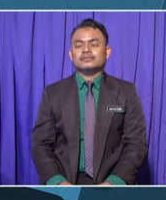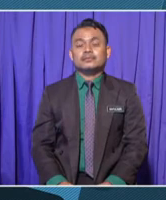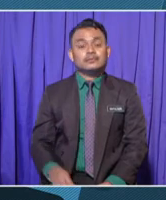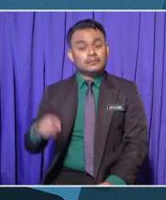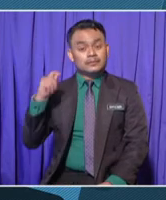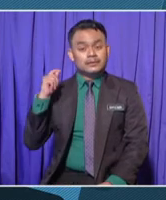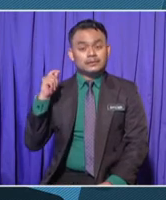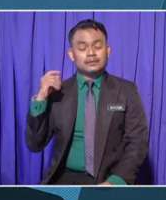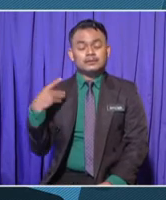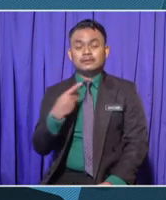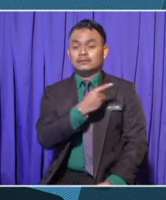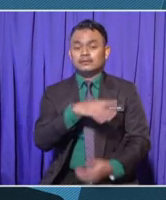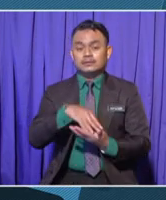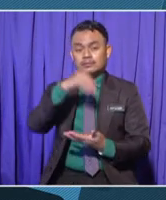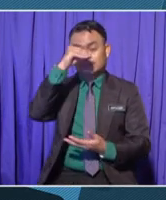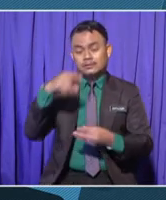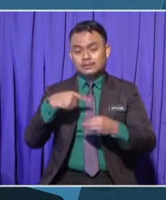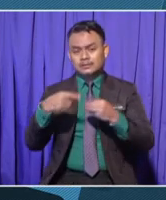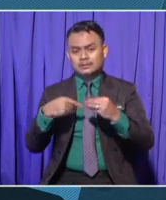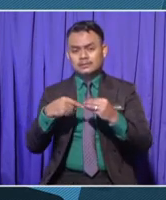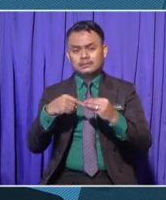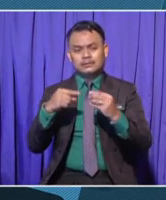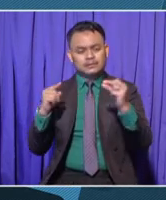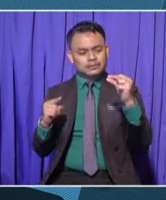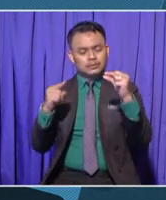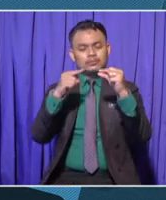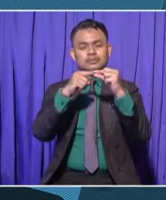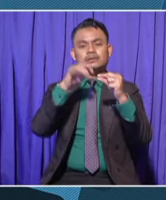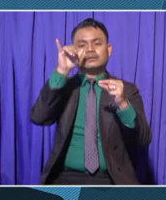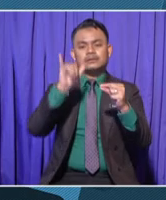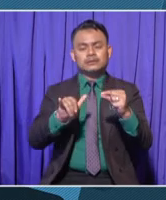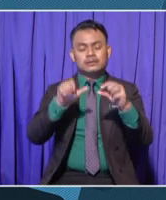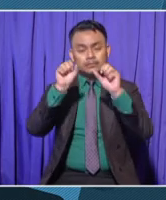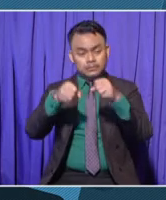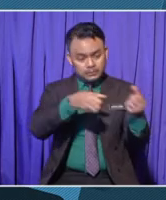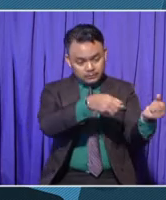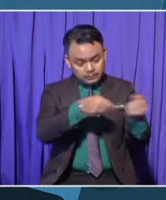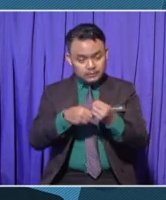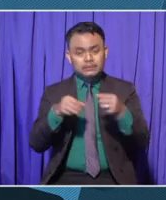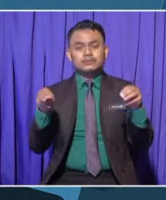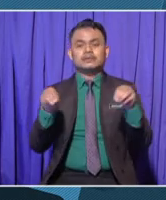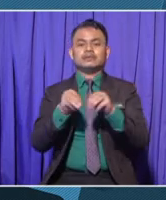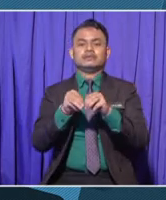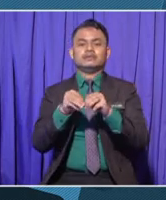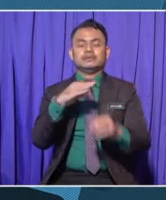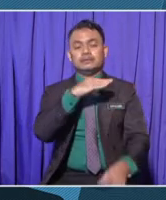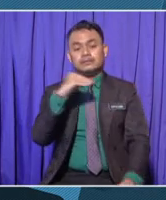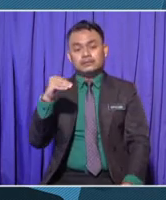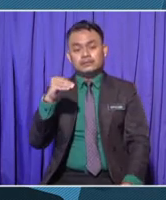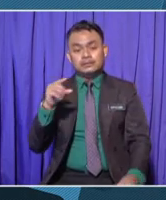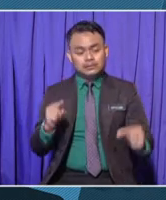Earlier, we talked about objects that can be attracted to magnets and